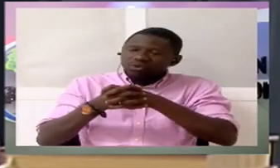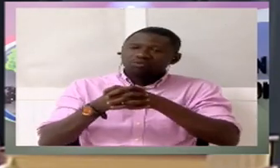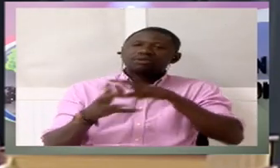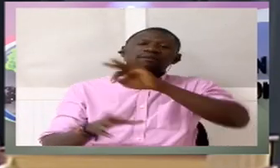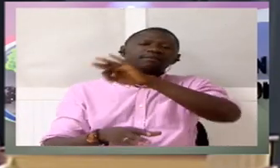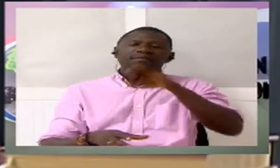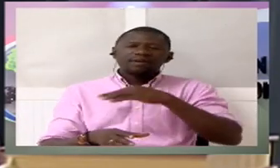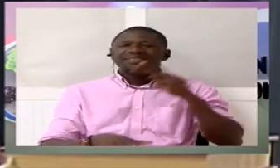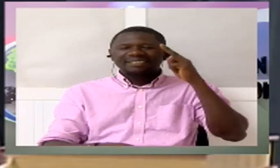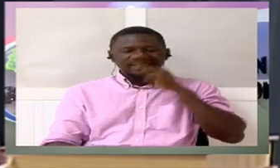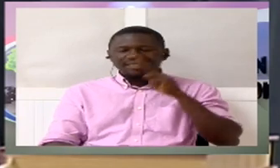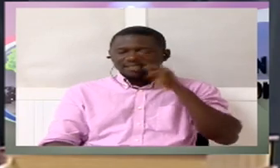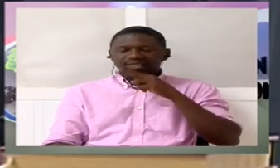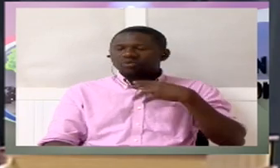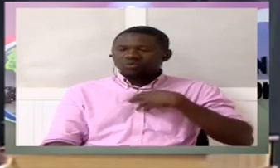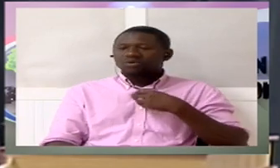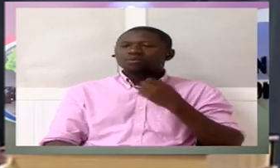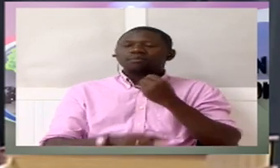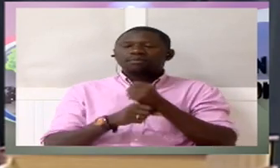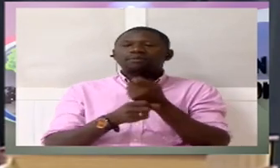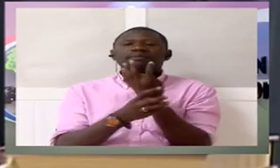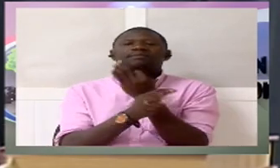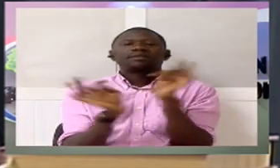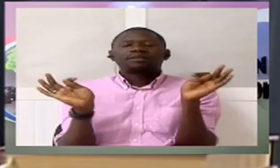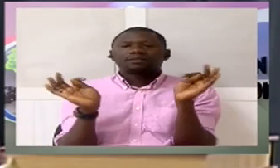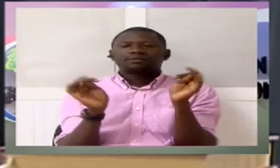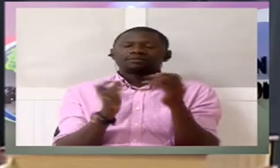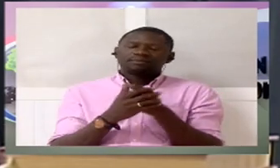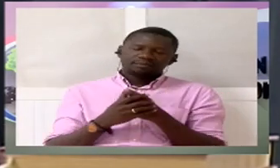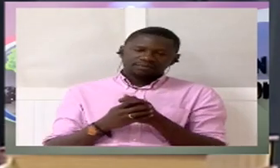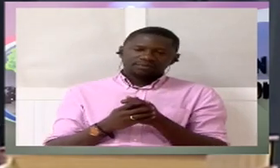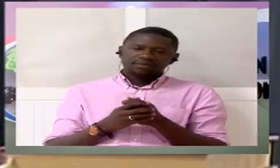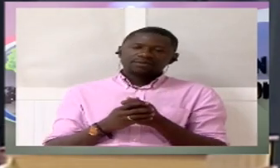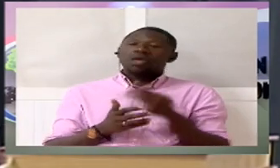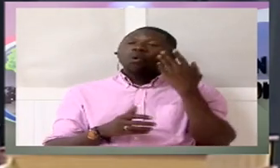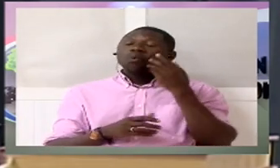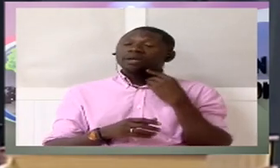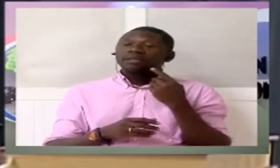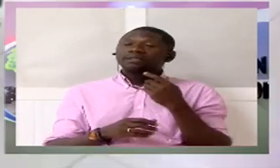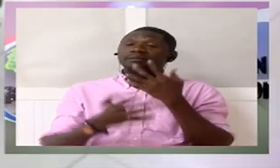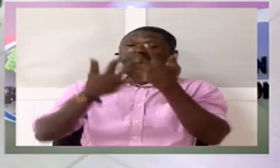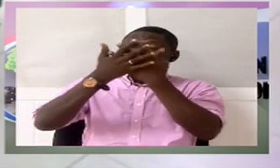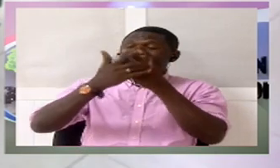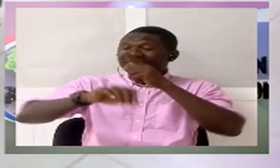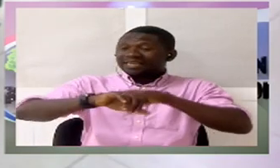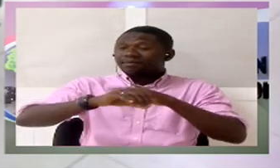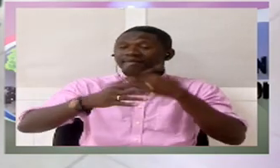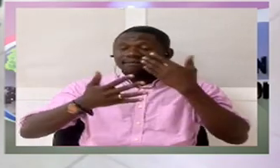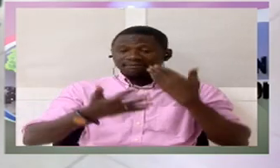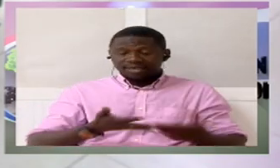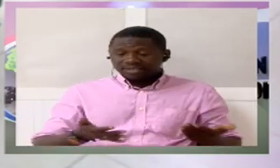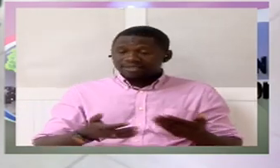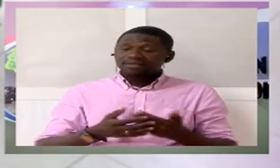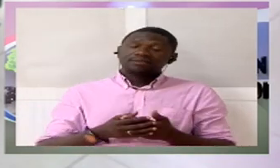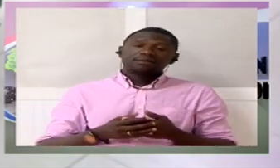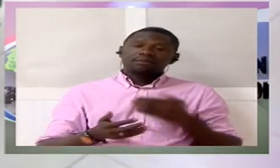family. Biria la prison term banta when his prison term expired. Tata David Kolikam. I went to